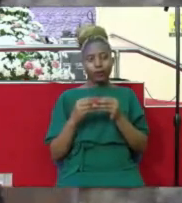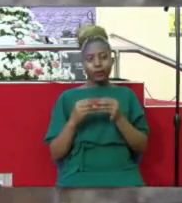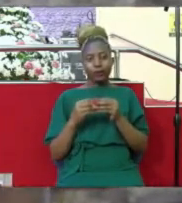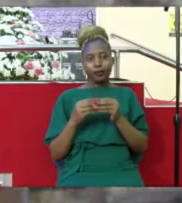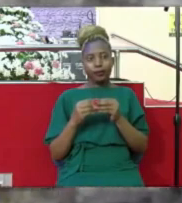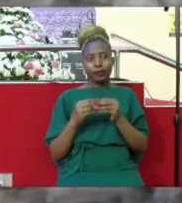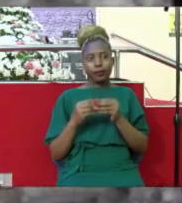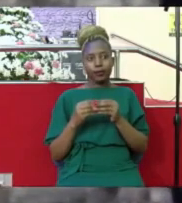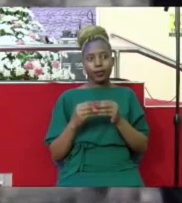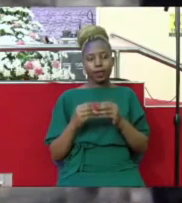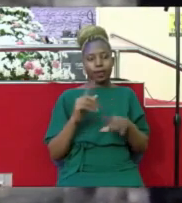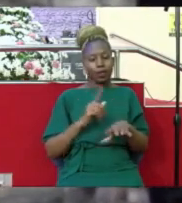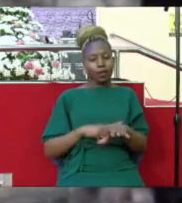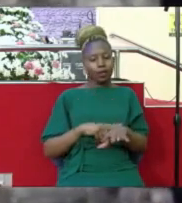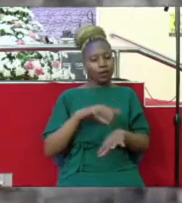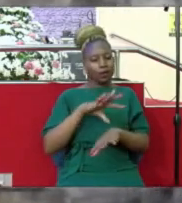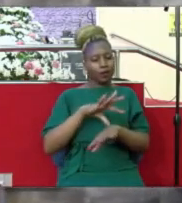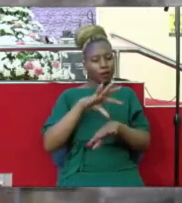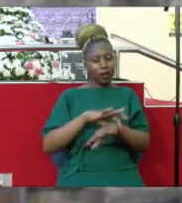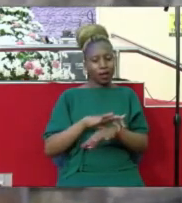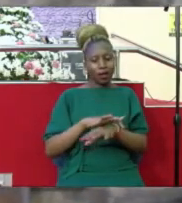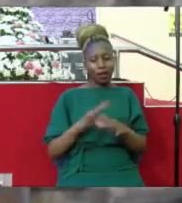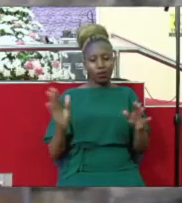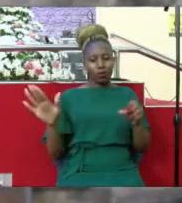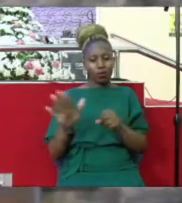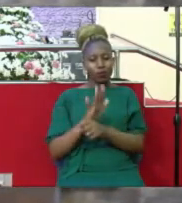while the earth was in a state of darkness.